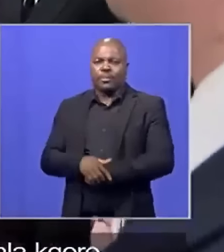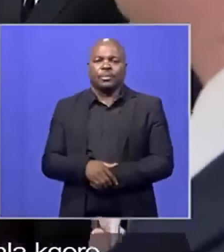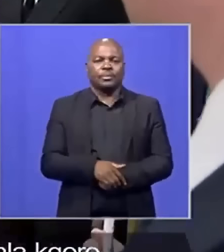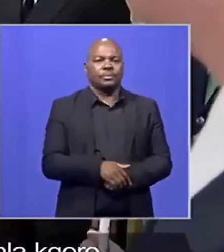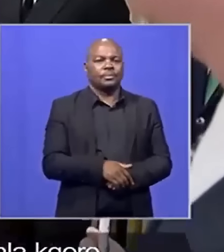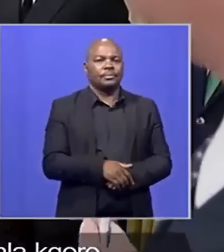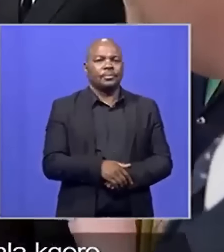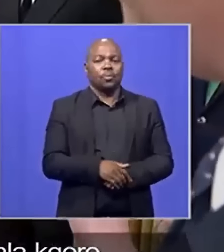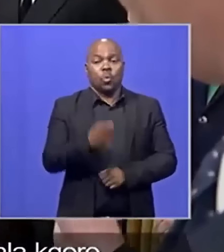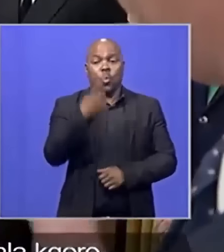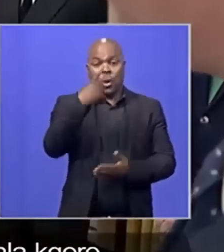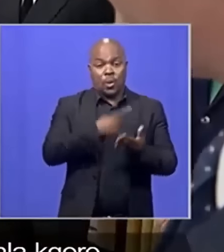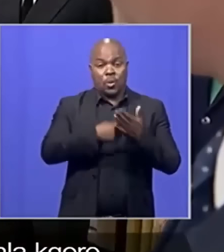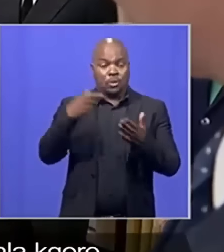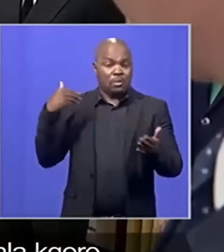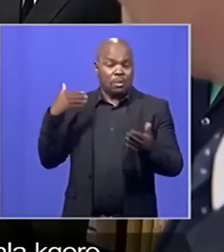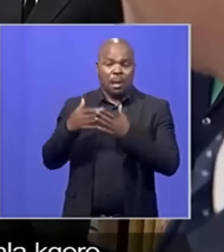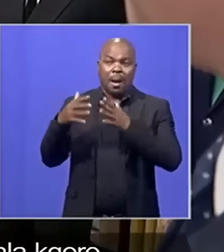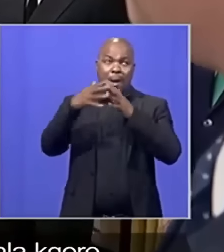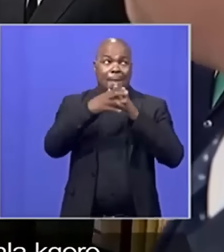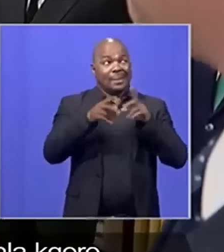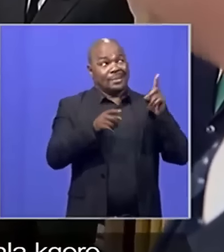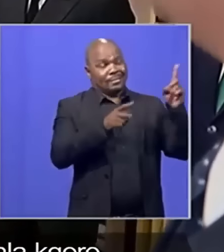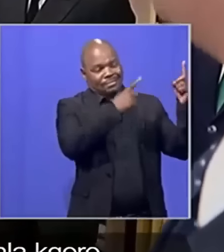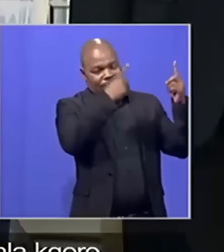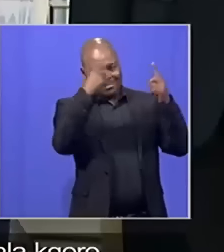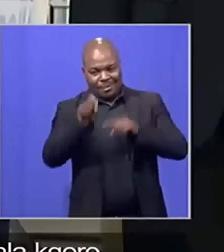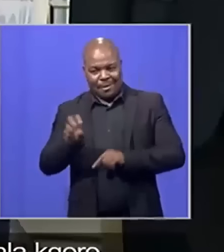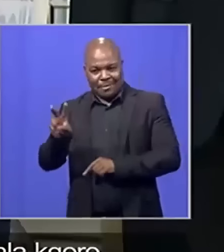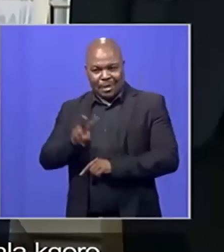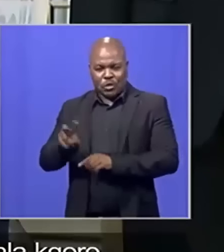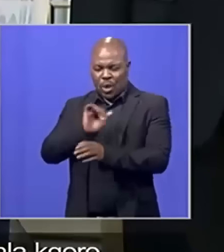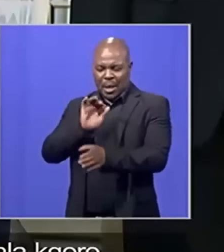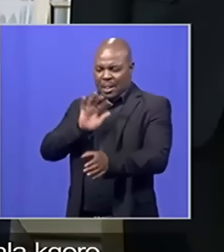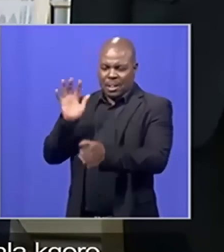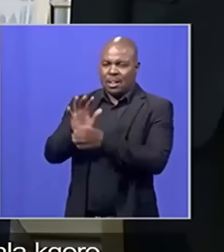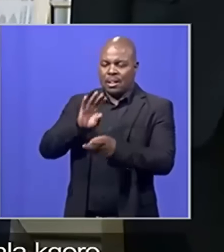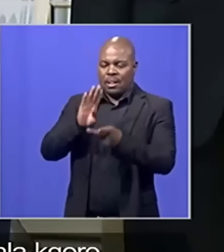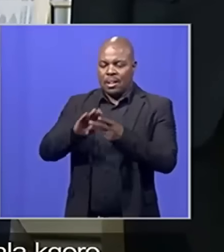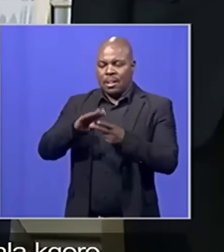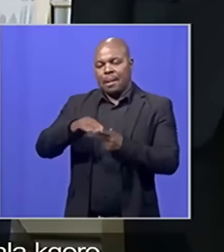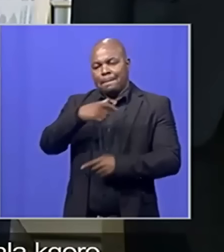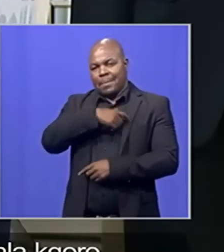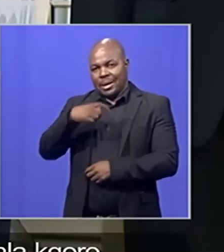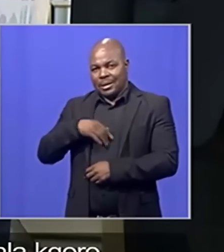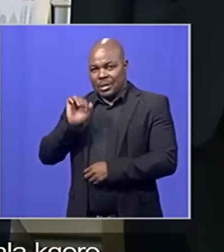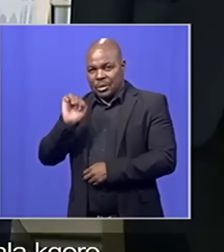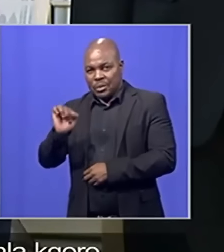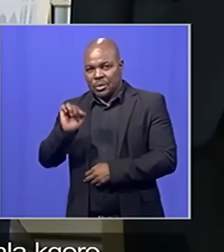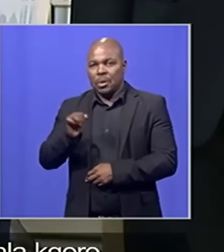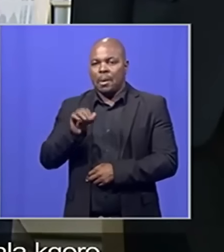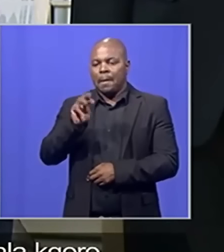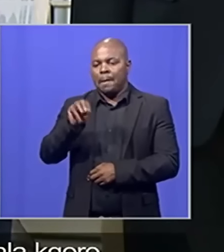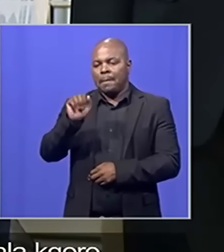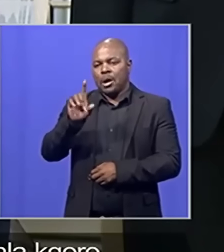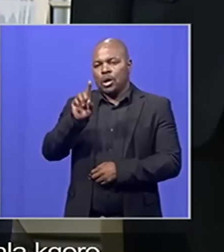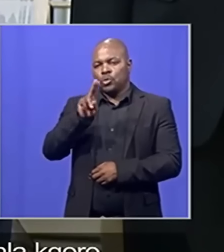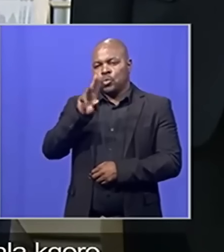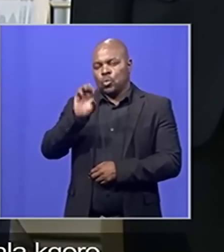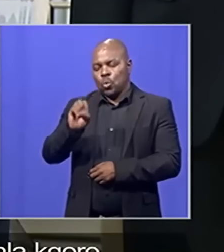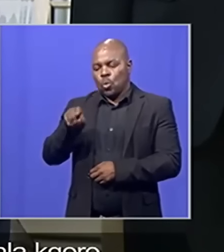E šetše le beke mola sešole sa Amerika se hlasetše go Venezuela le go thopa mopresidente wa naga Nicolas Maduro ntle